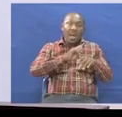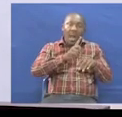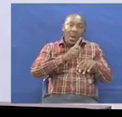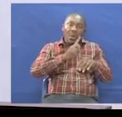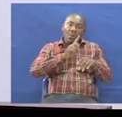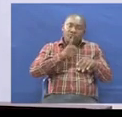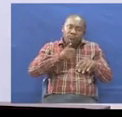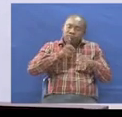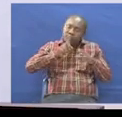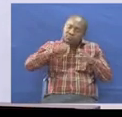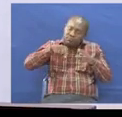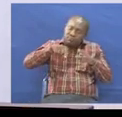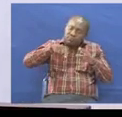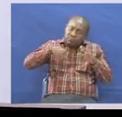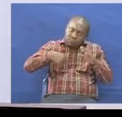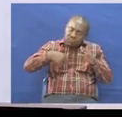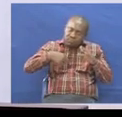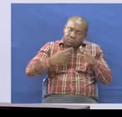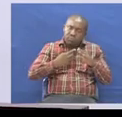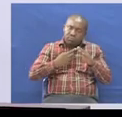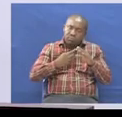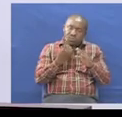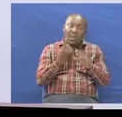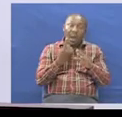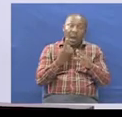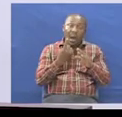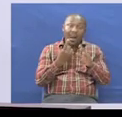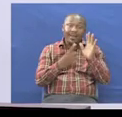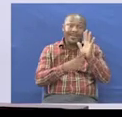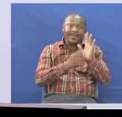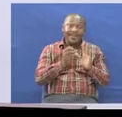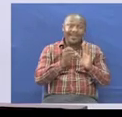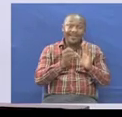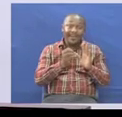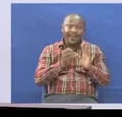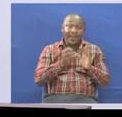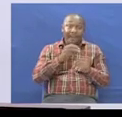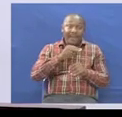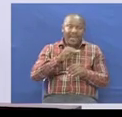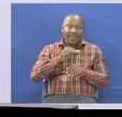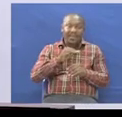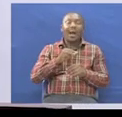long arrow rotates and complete 1 round of 60 minutes,